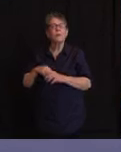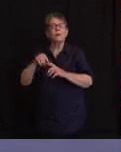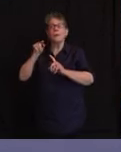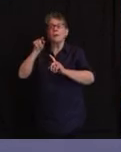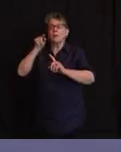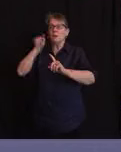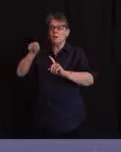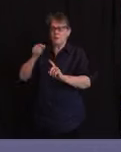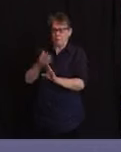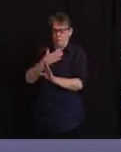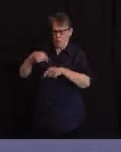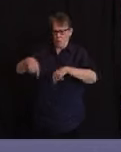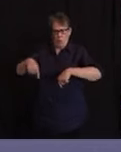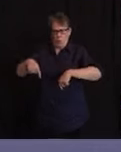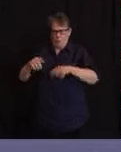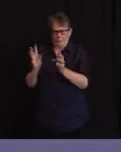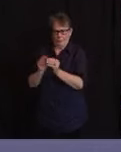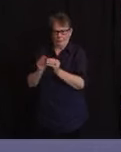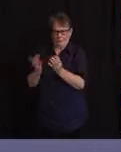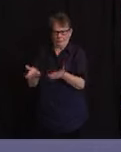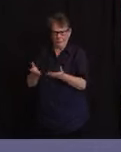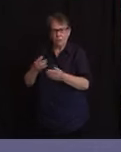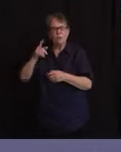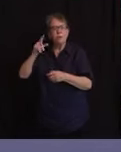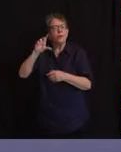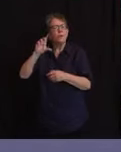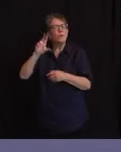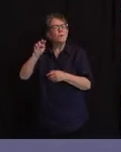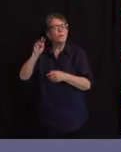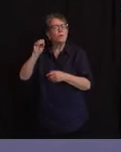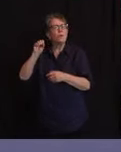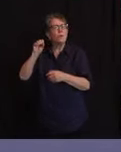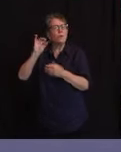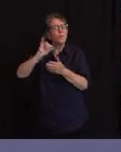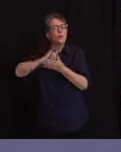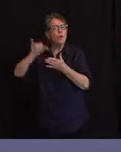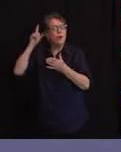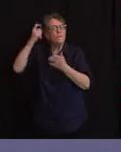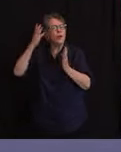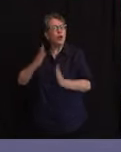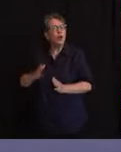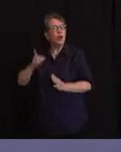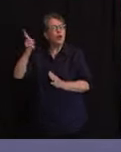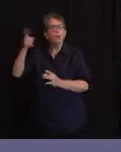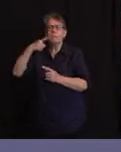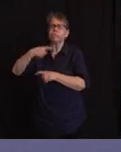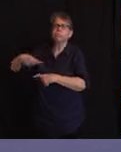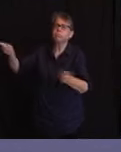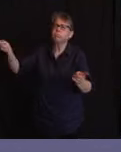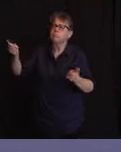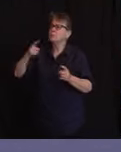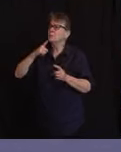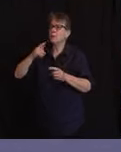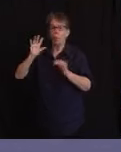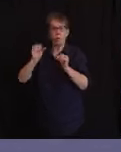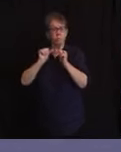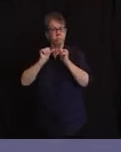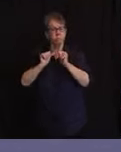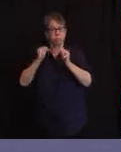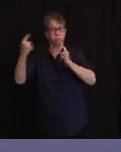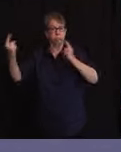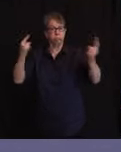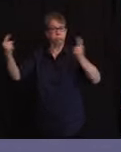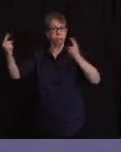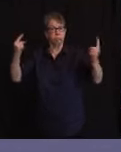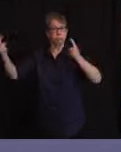or more testing is widely available, quicker testing. Would you agree with that? And the reason I ask is there seems